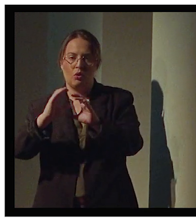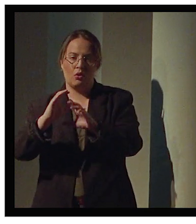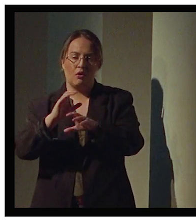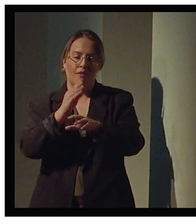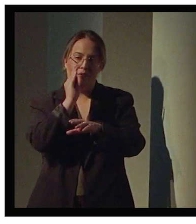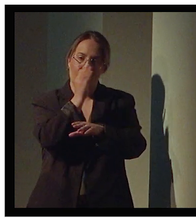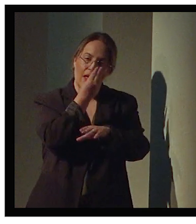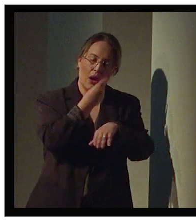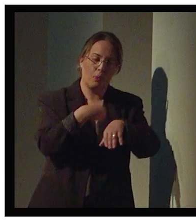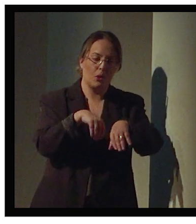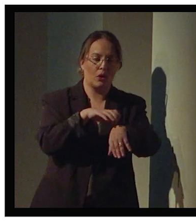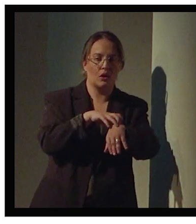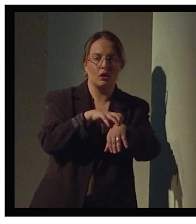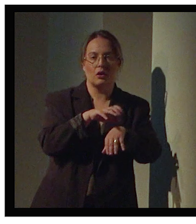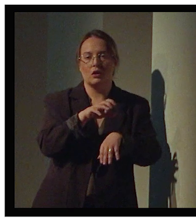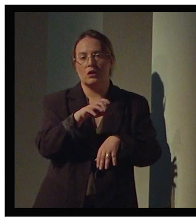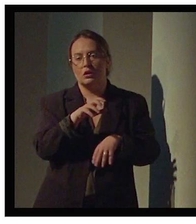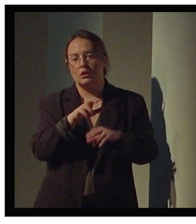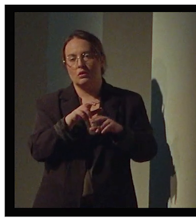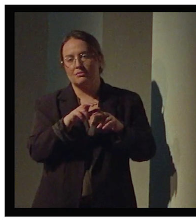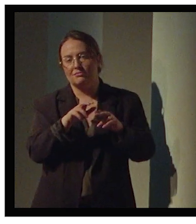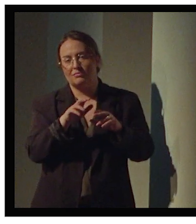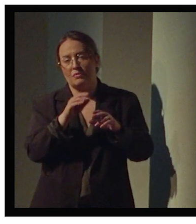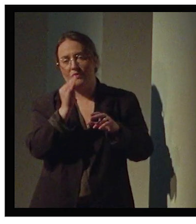hair, and the brushy surfaces of the